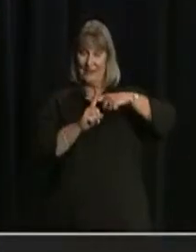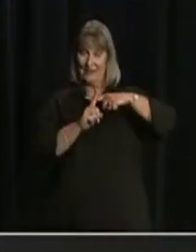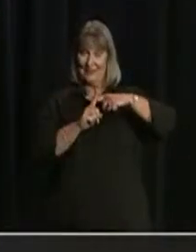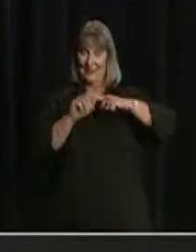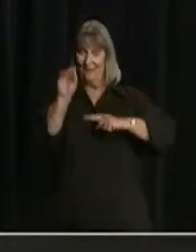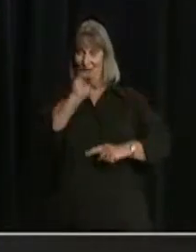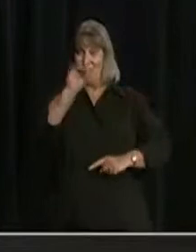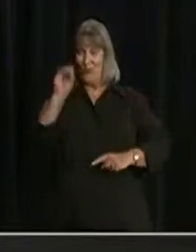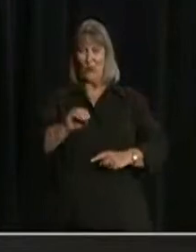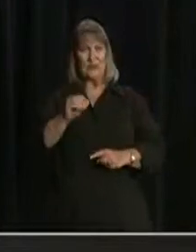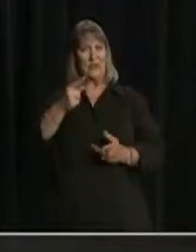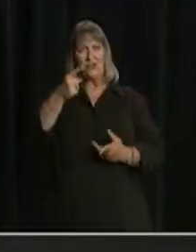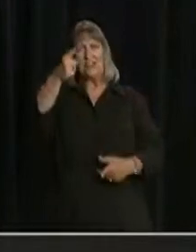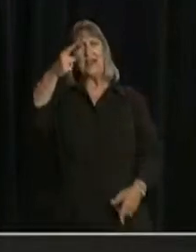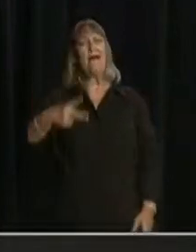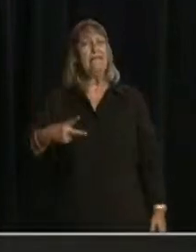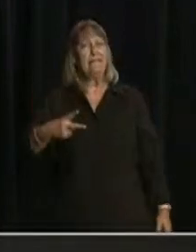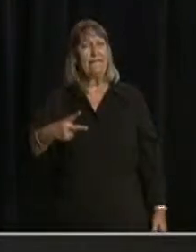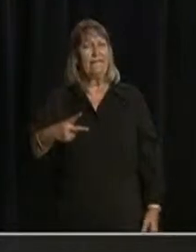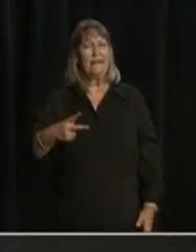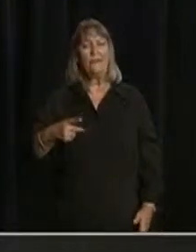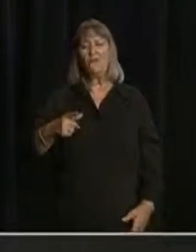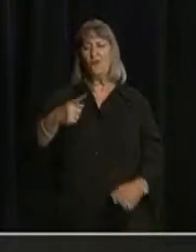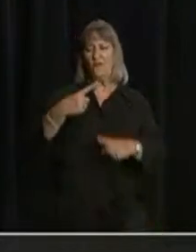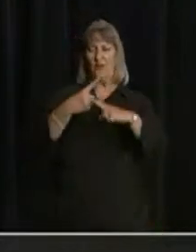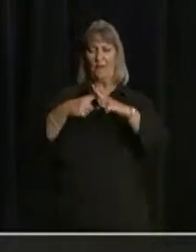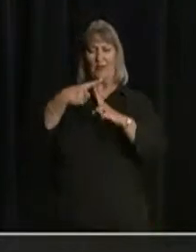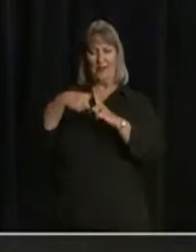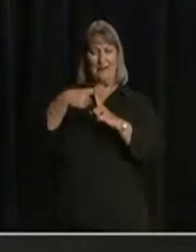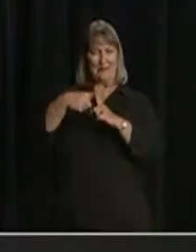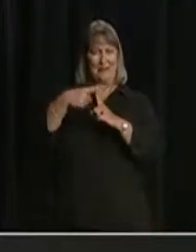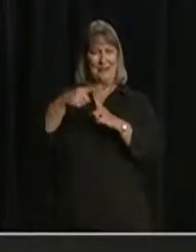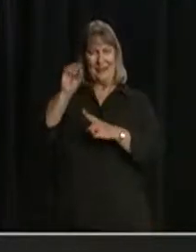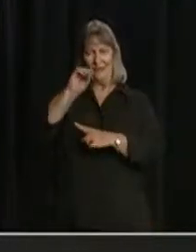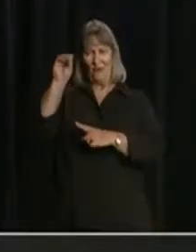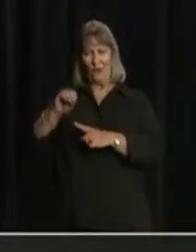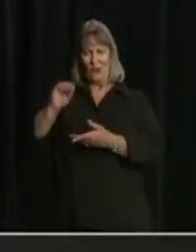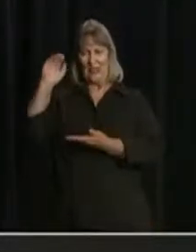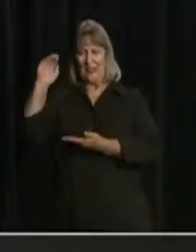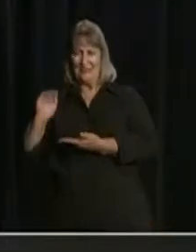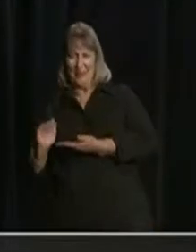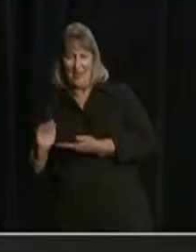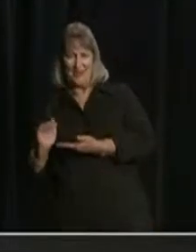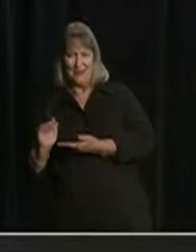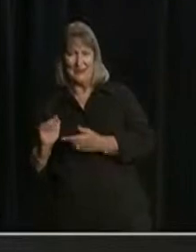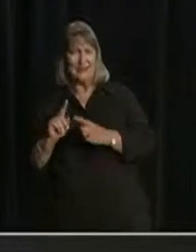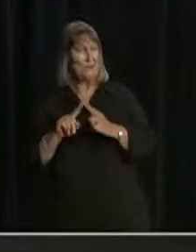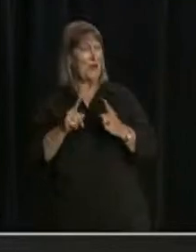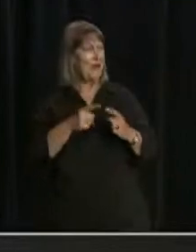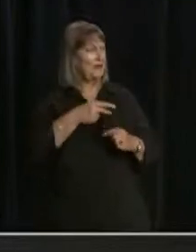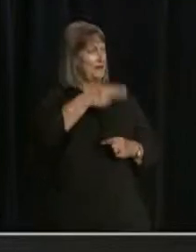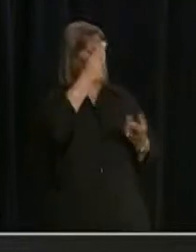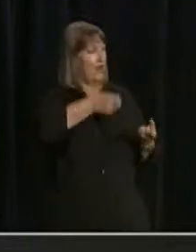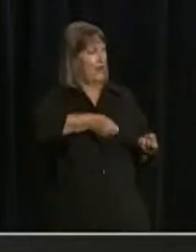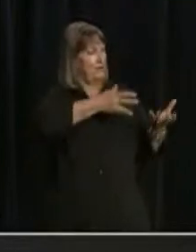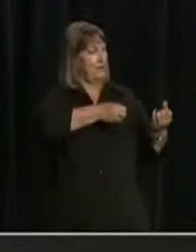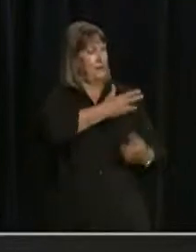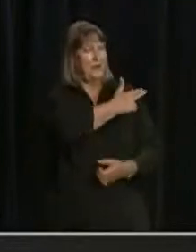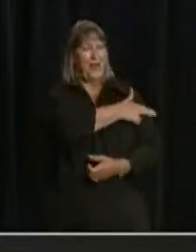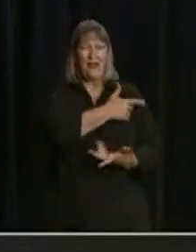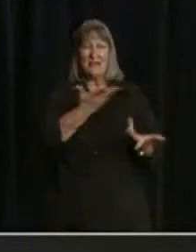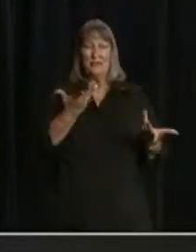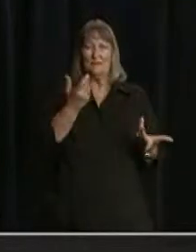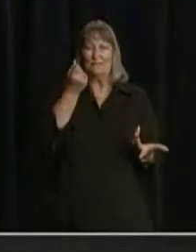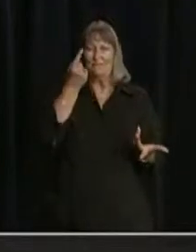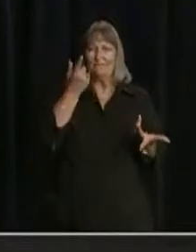can you put into context why the positivity rate is lower than the numbers that we're seeing on a day-to-day basis?